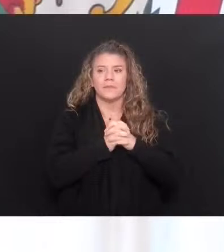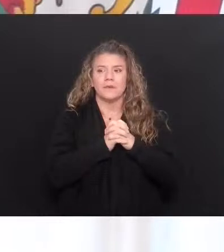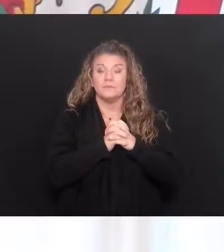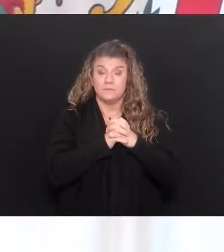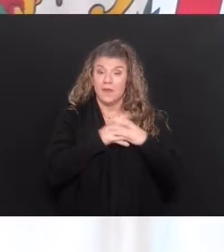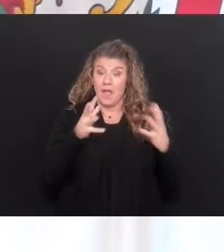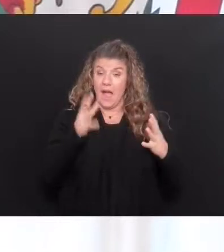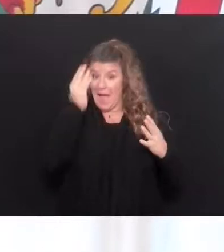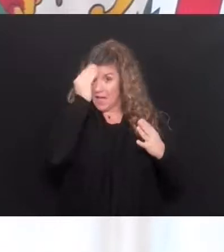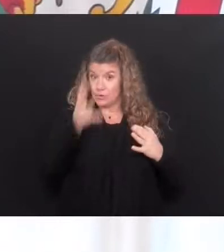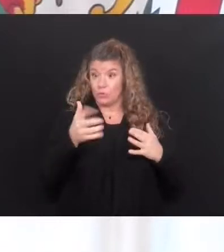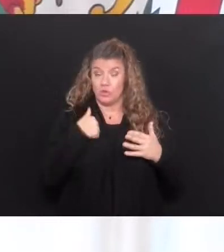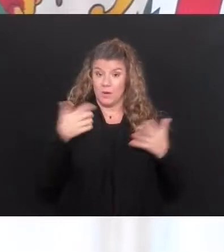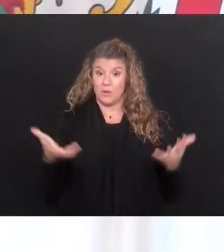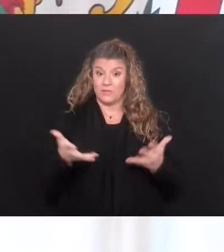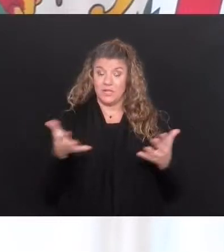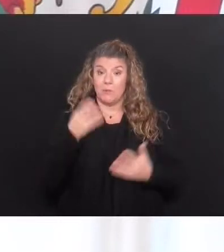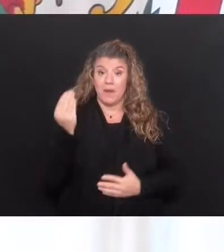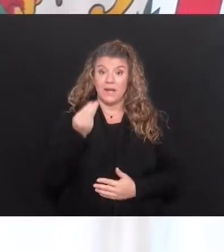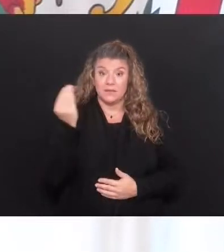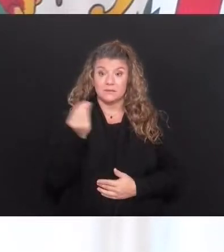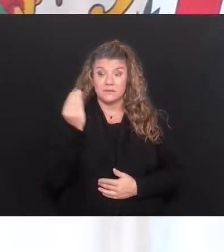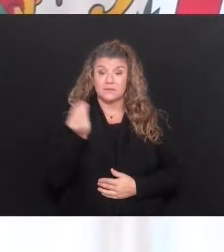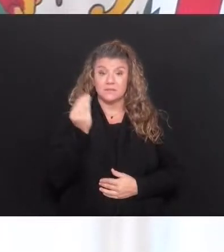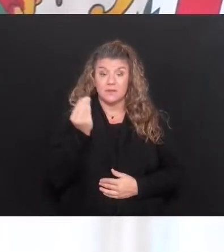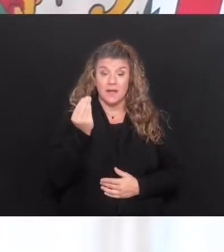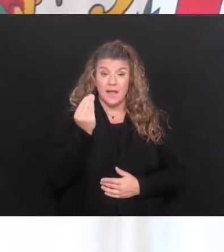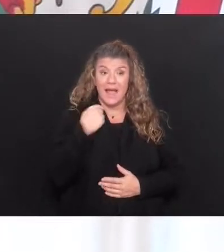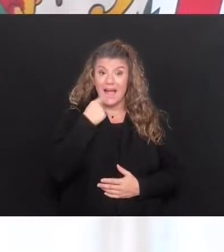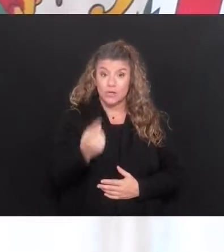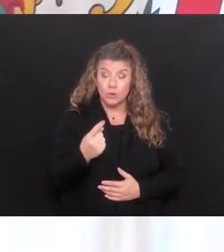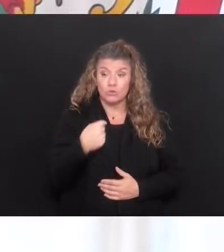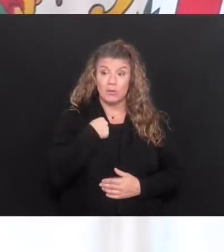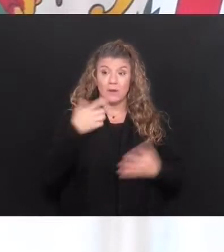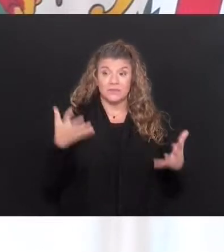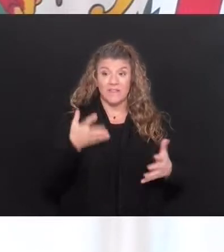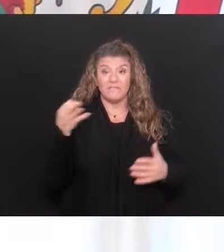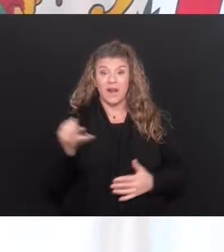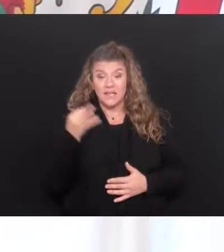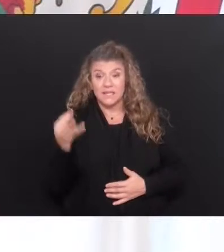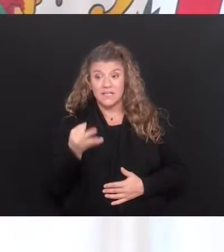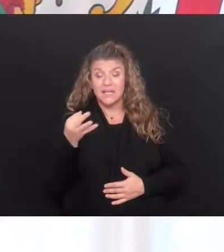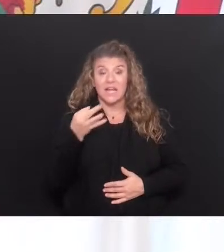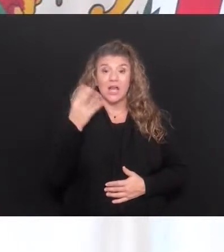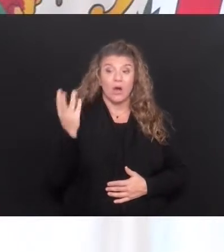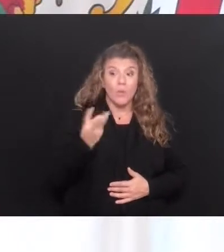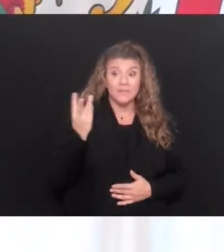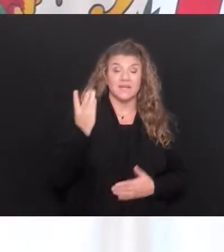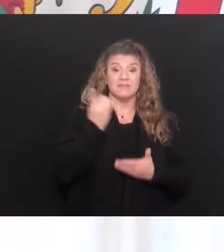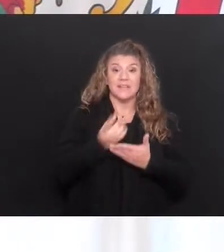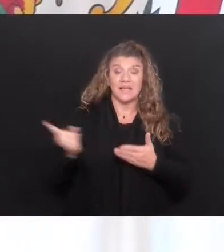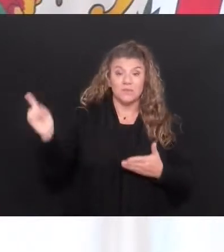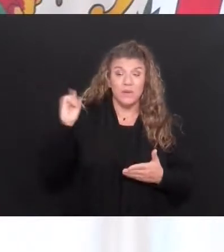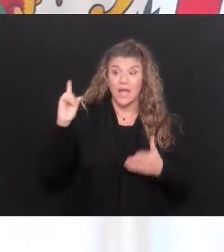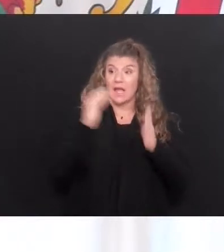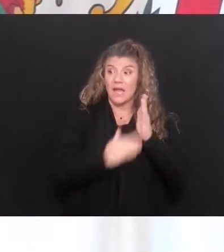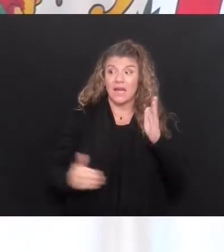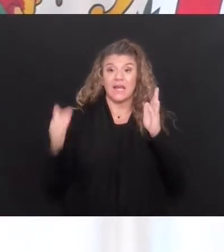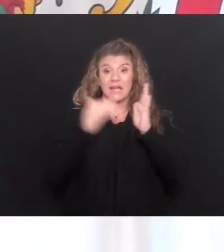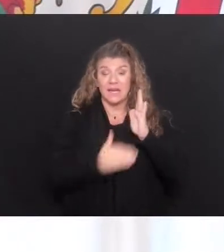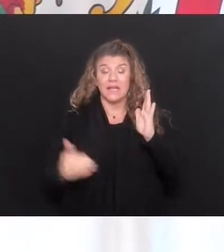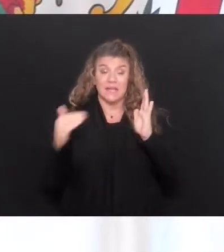told you when I was here with you Monday, I told you when I was here with you Friday and Wednesday of last week, and on and on and on,